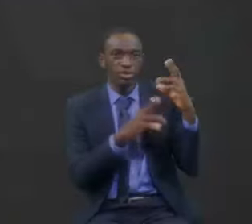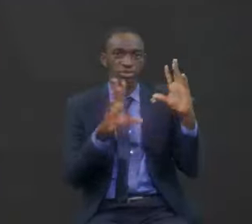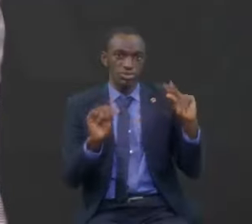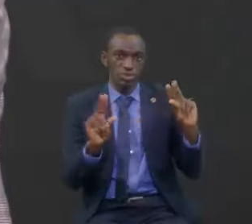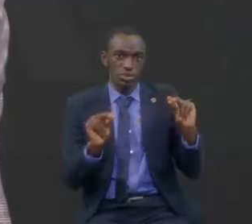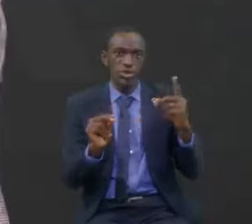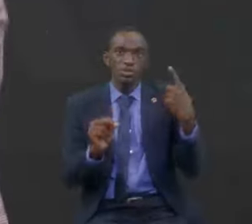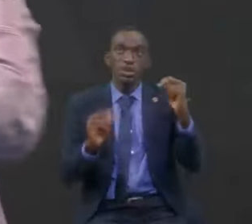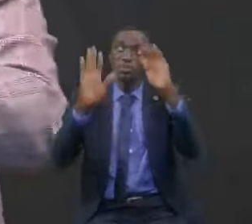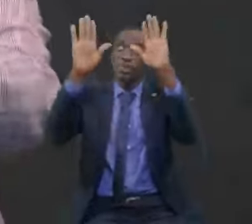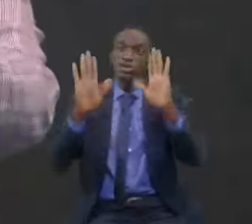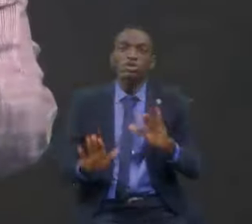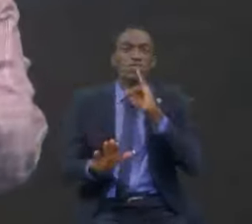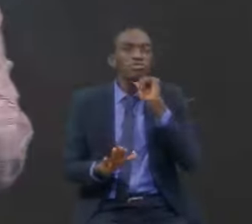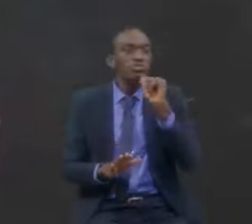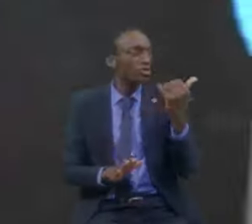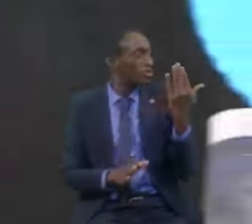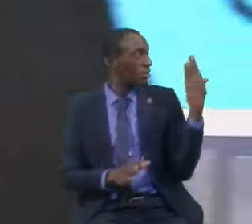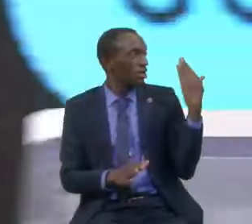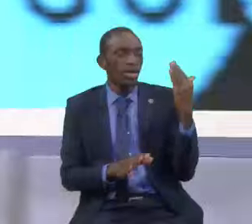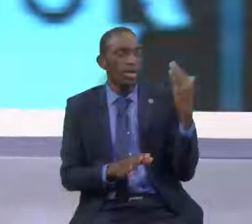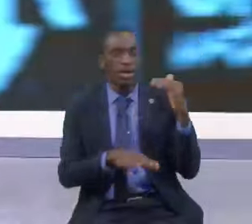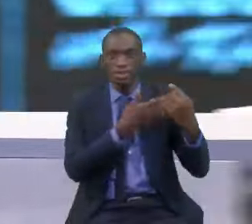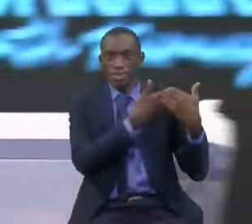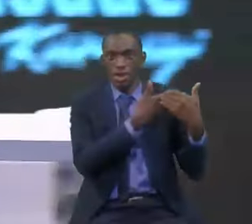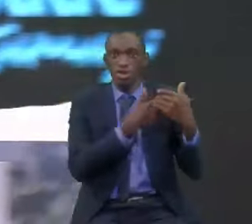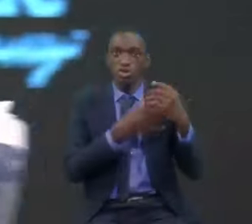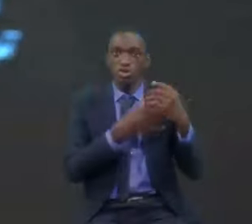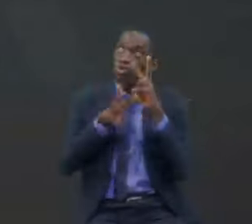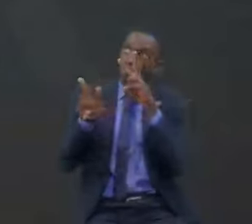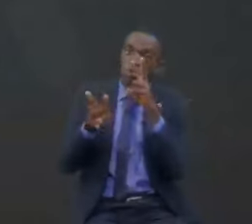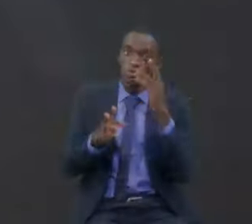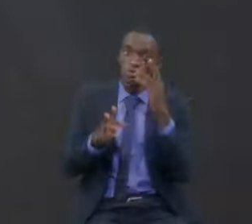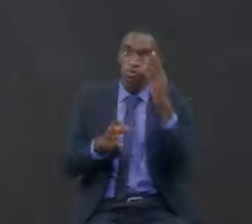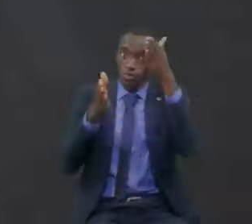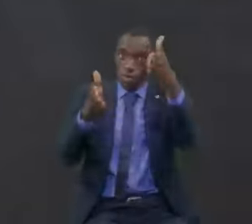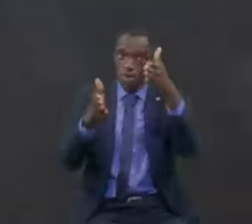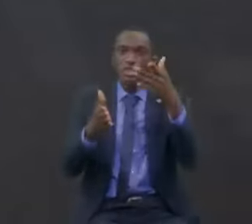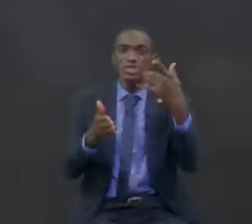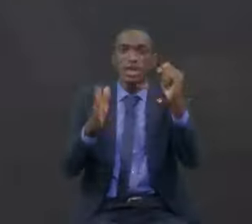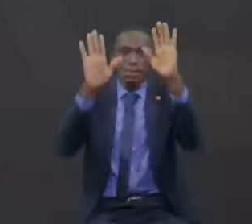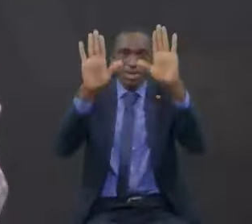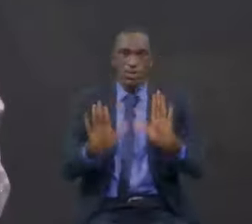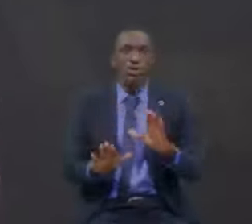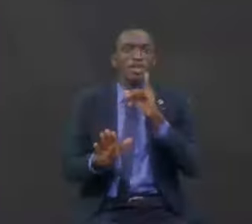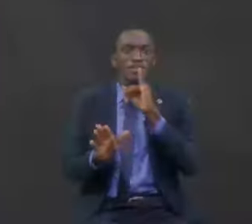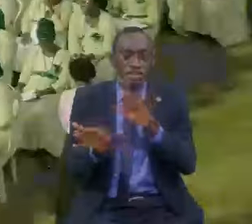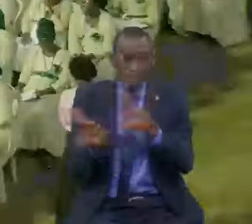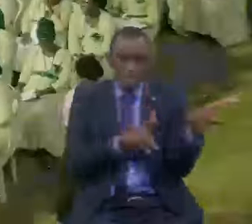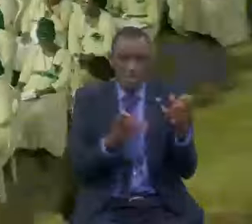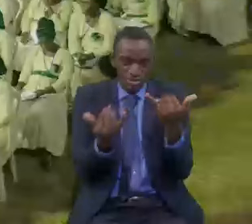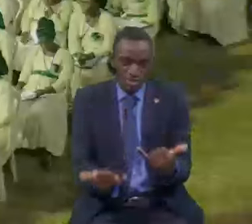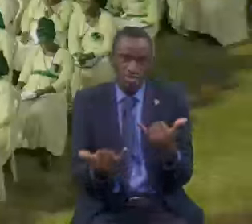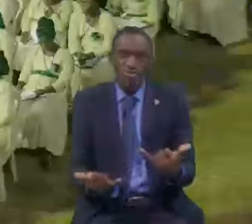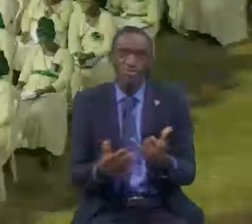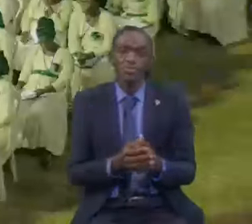at the B look forward your Miracle is ready right now